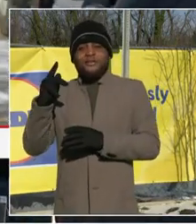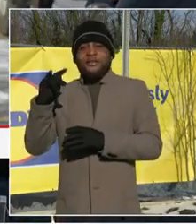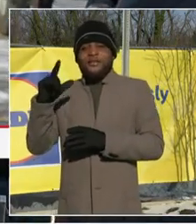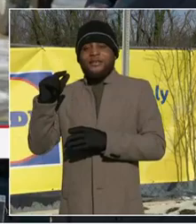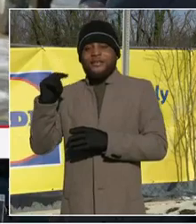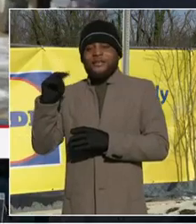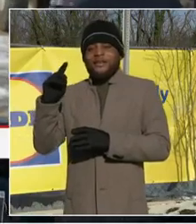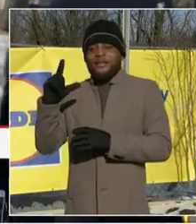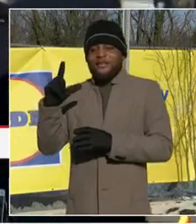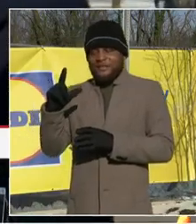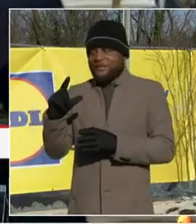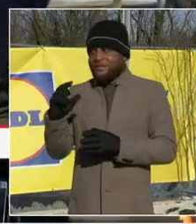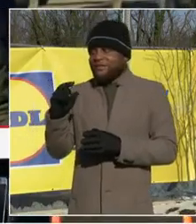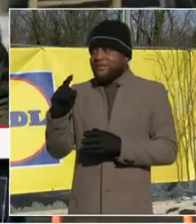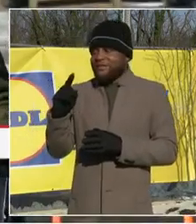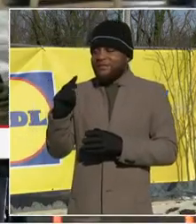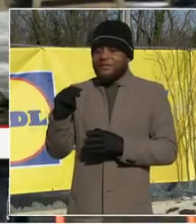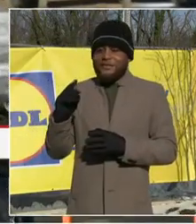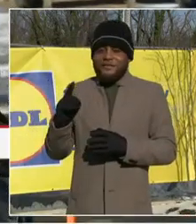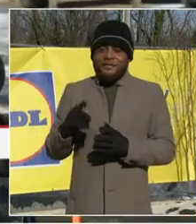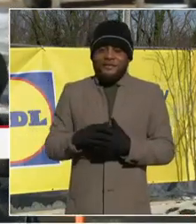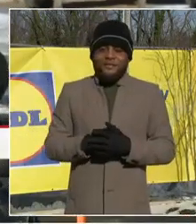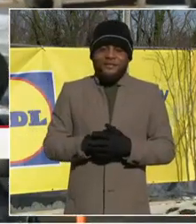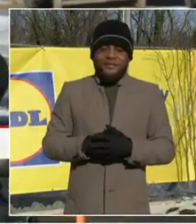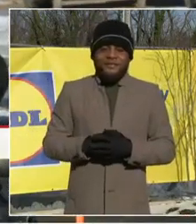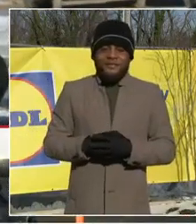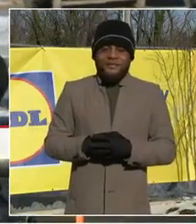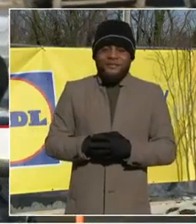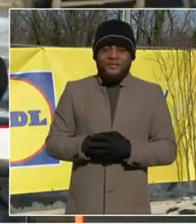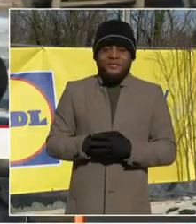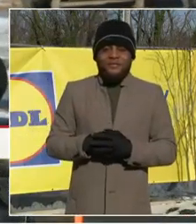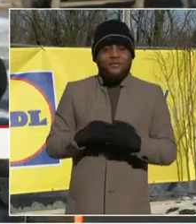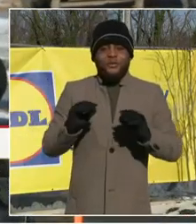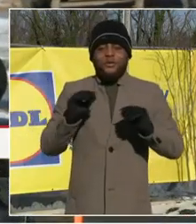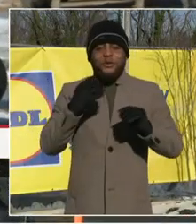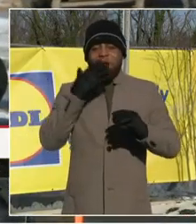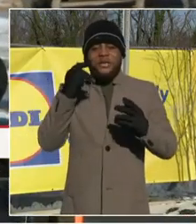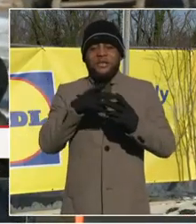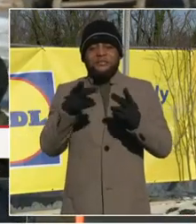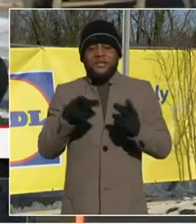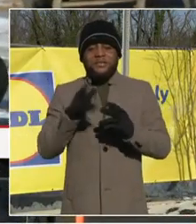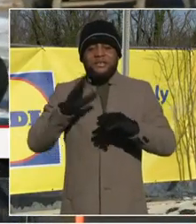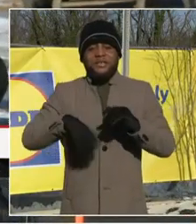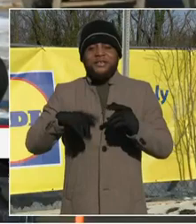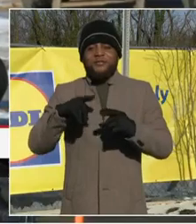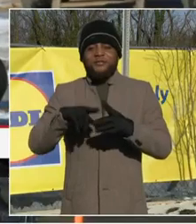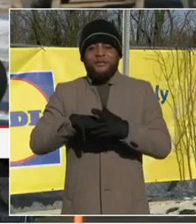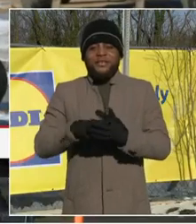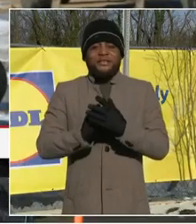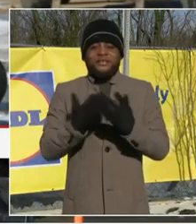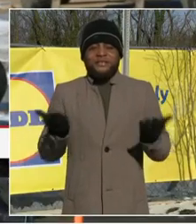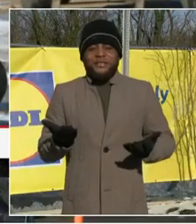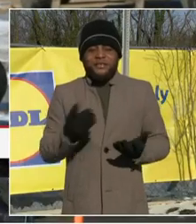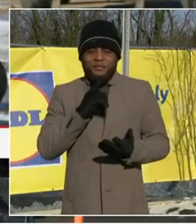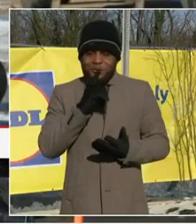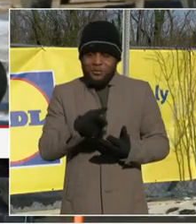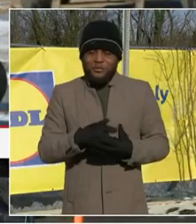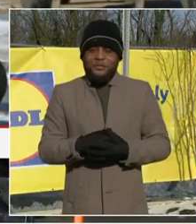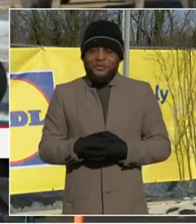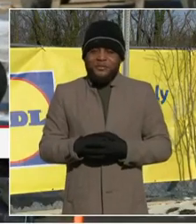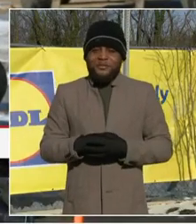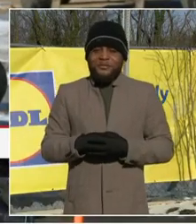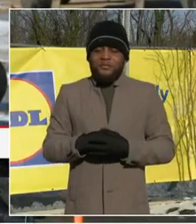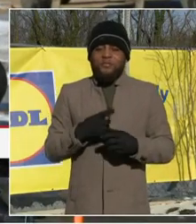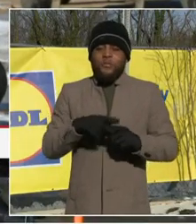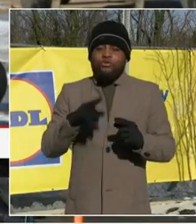Thank you. No better place to start than right here, is true. And to really answer your question simply and quickly, we want to be